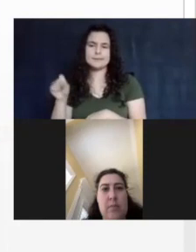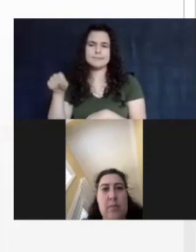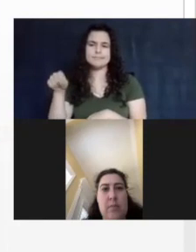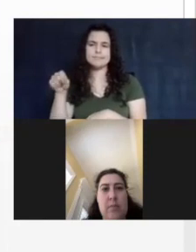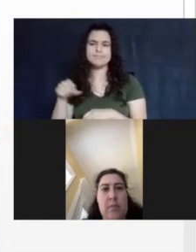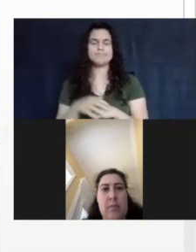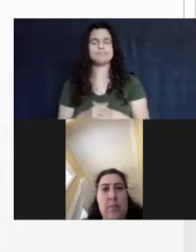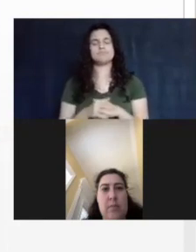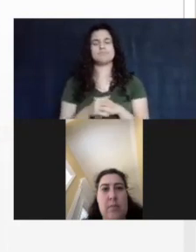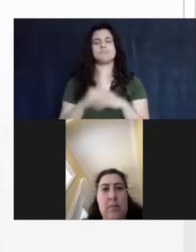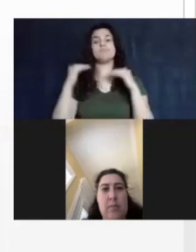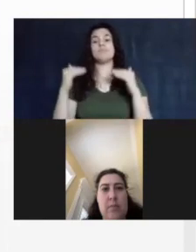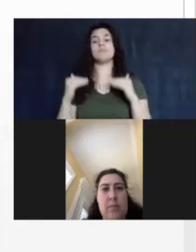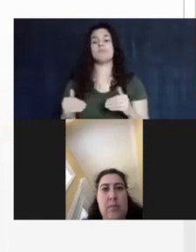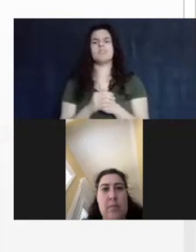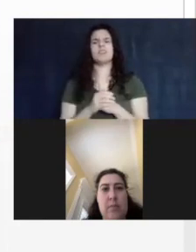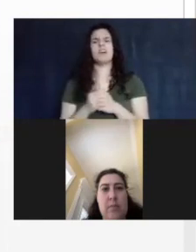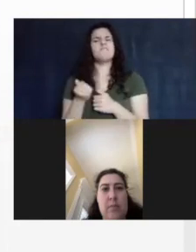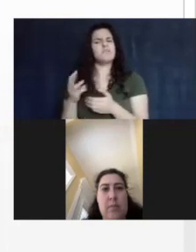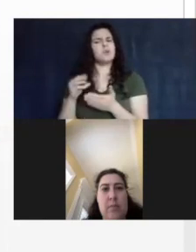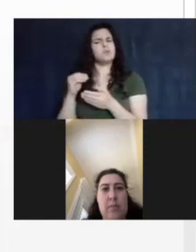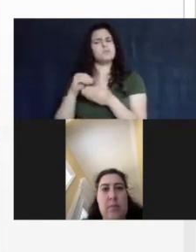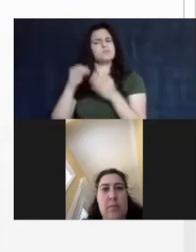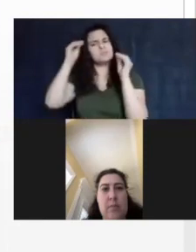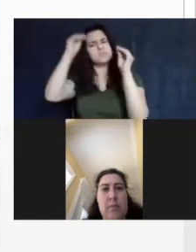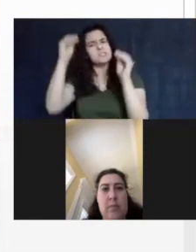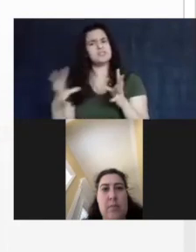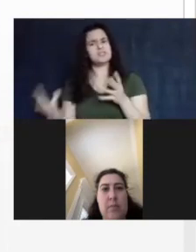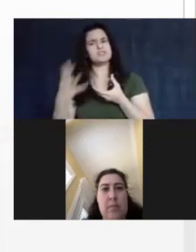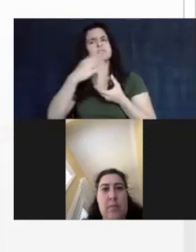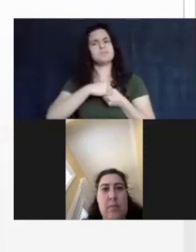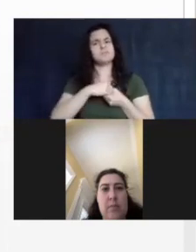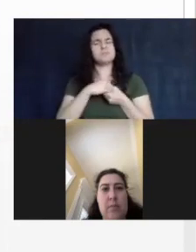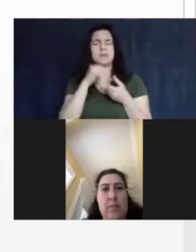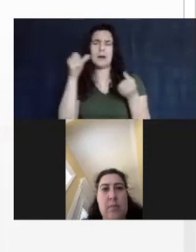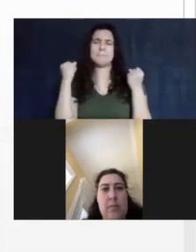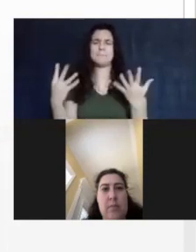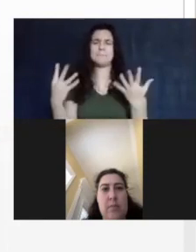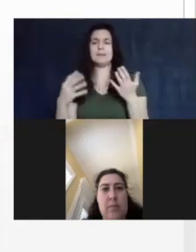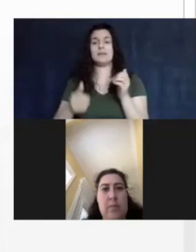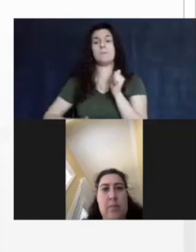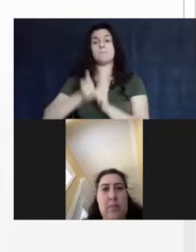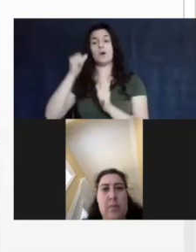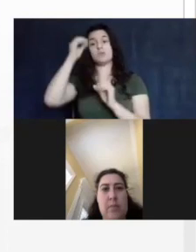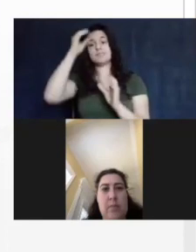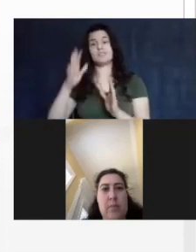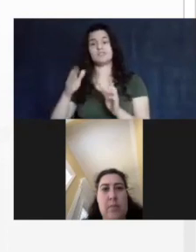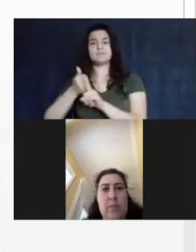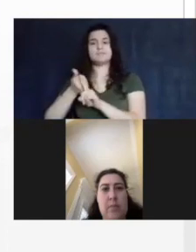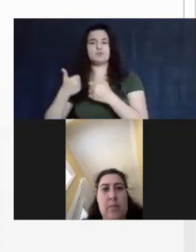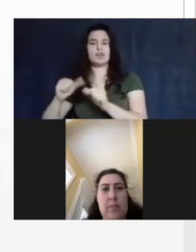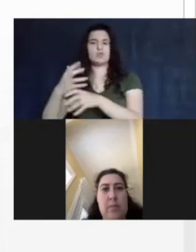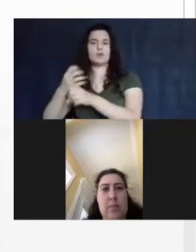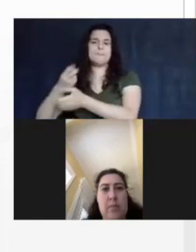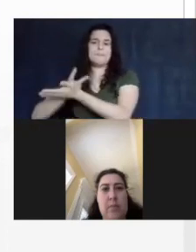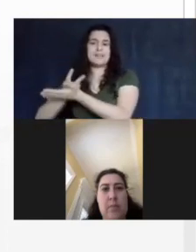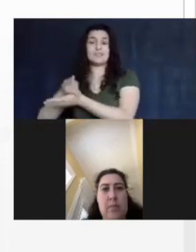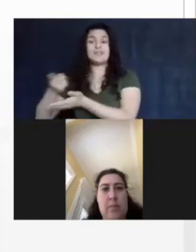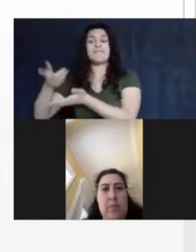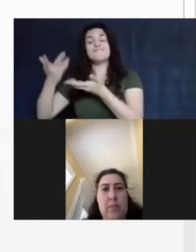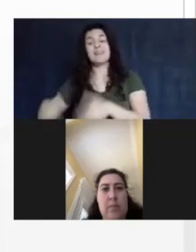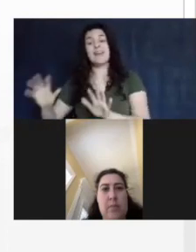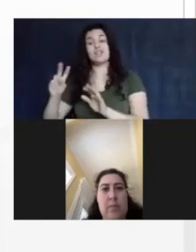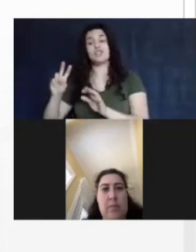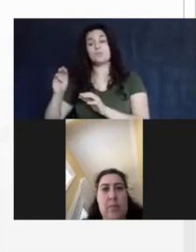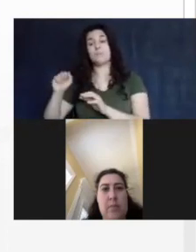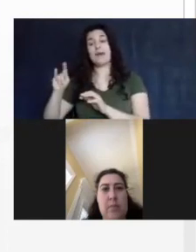We do have some teachers, but not many. Most teachers are usually working on their master's, and upon receiving their master's, they move on to